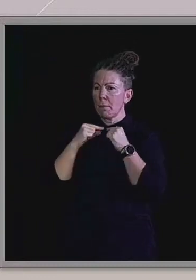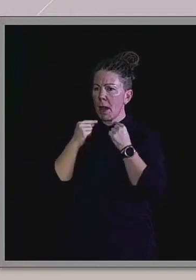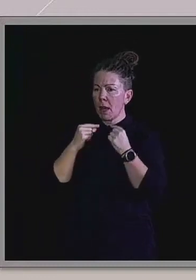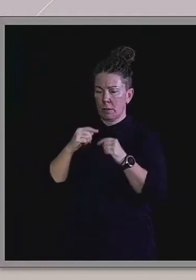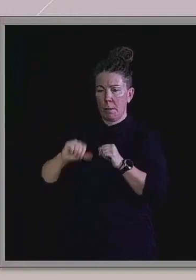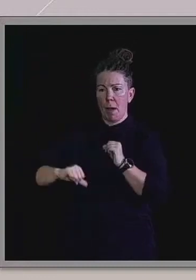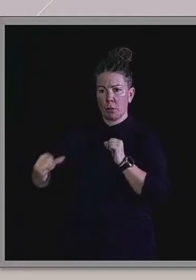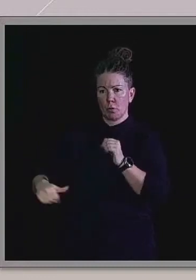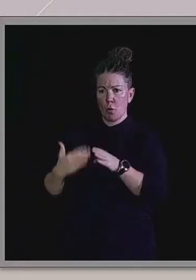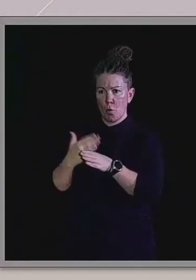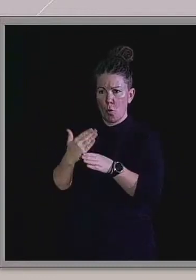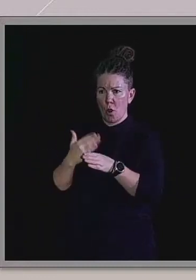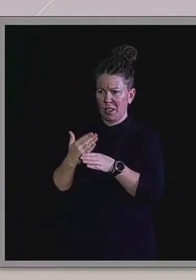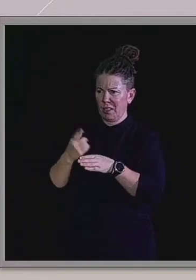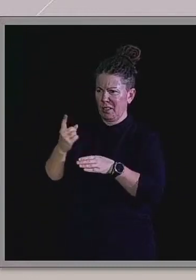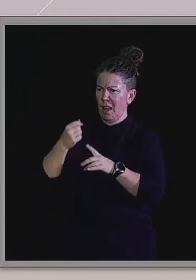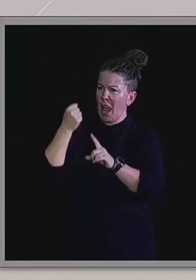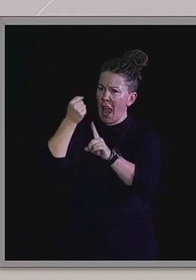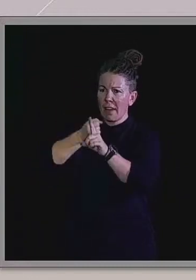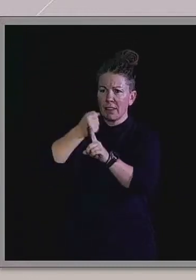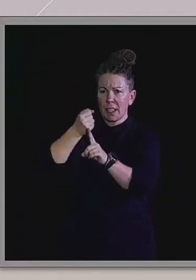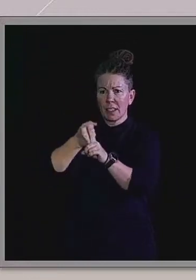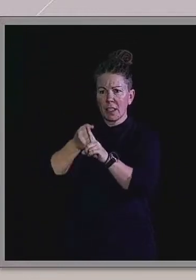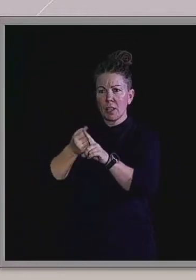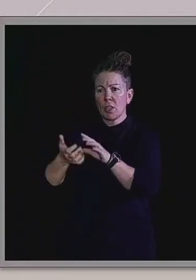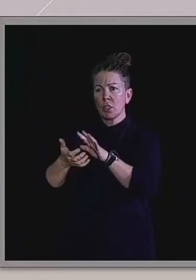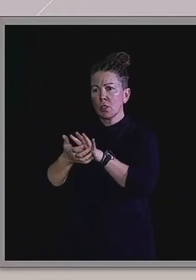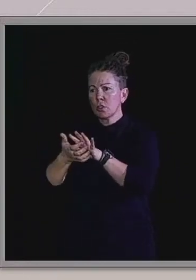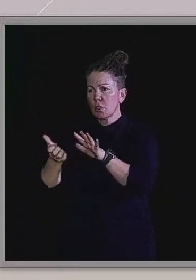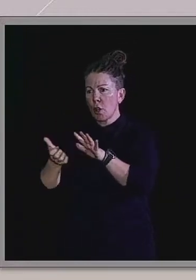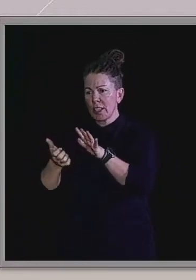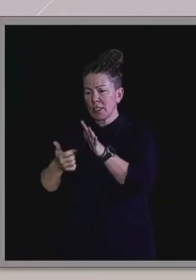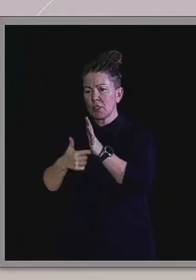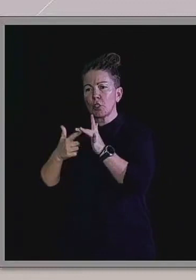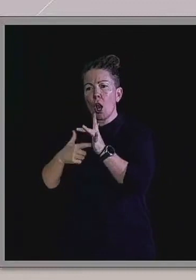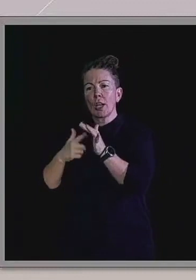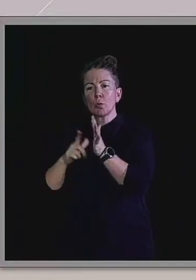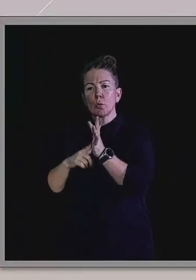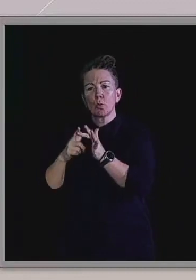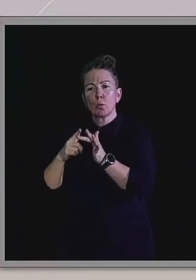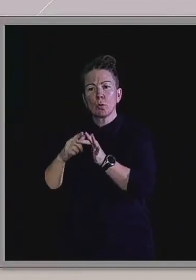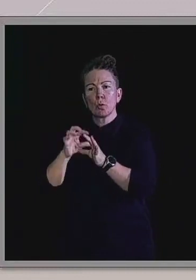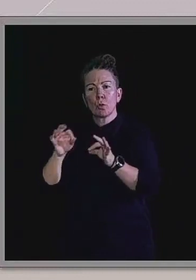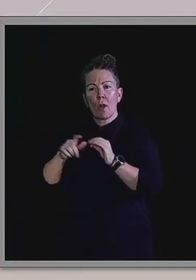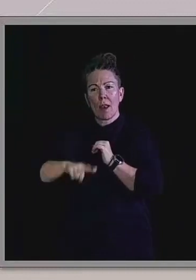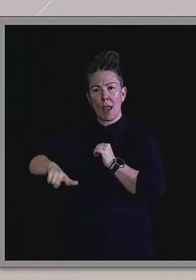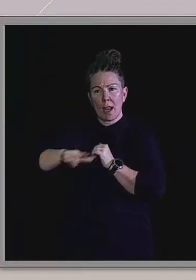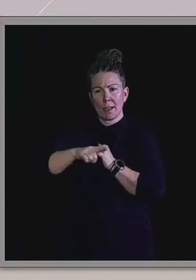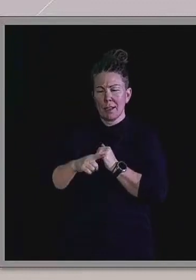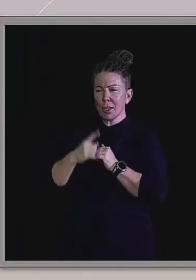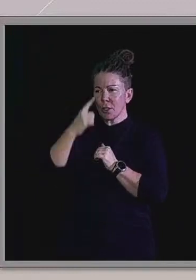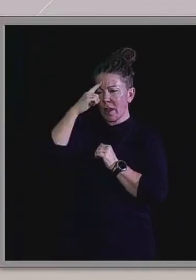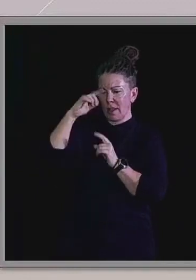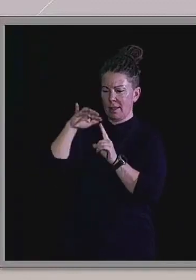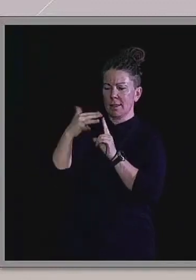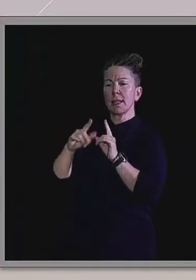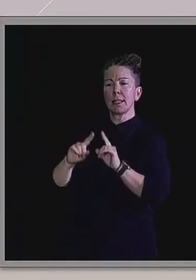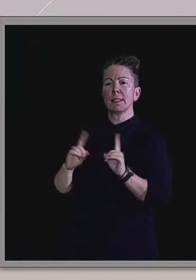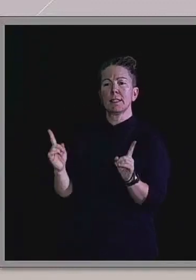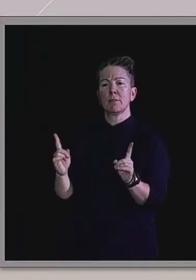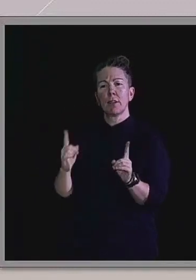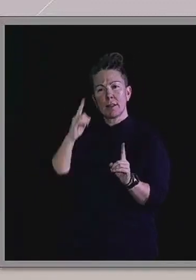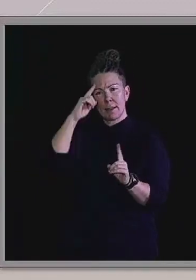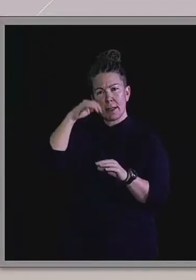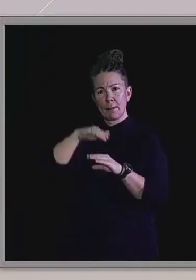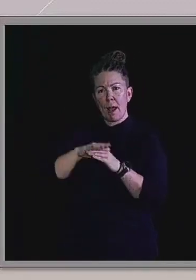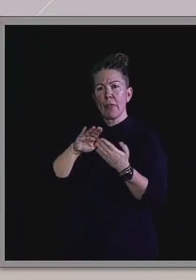advocating against stolen wages as opposed to stolen land, Yura. So I think this kind of sets a scene in a different way, that kind of thinking about the community